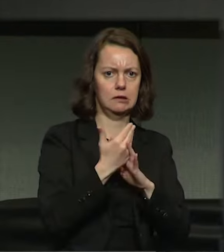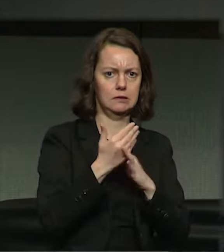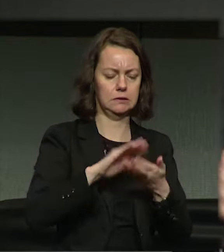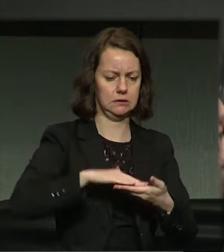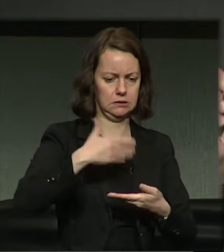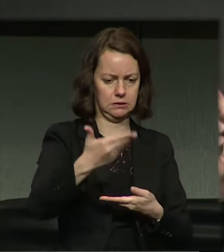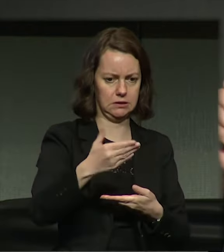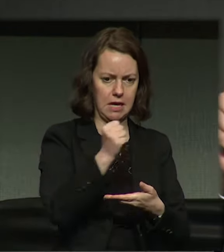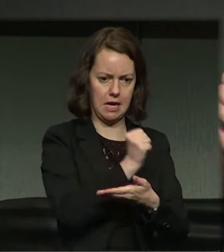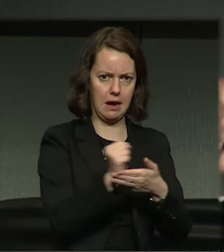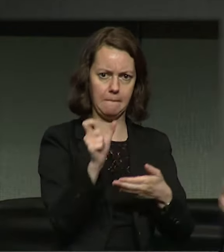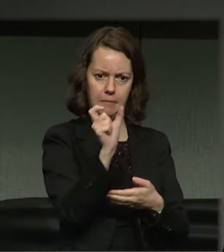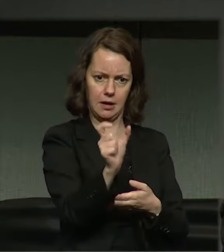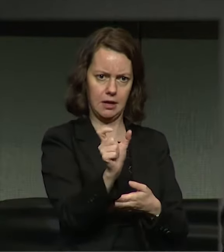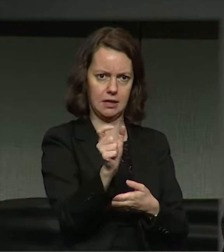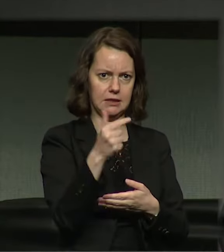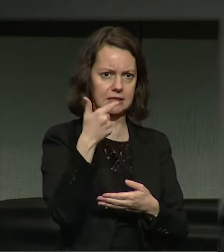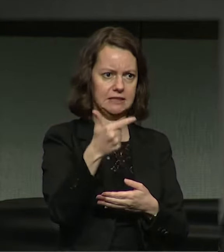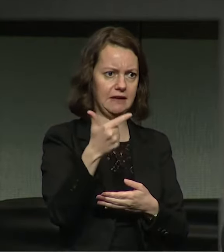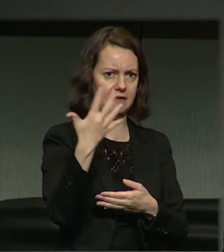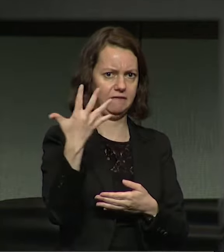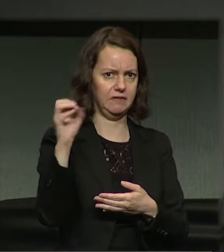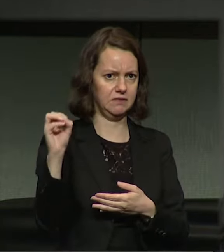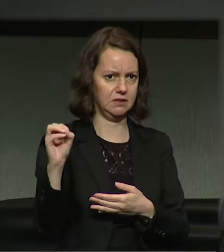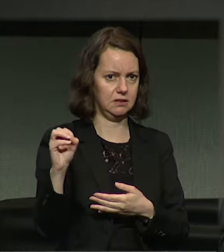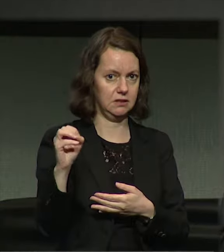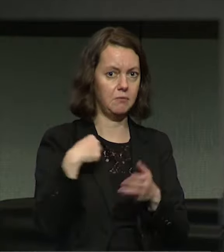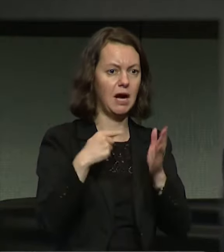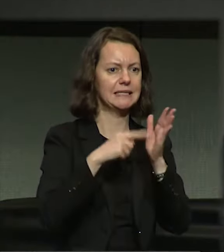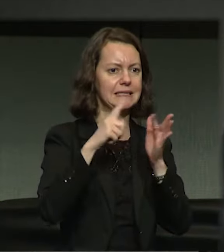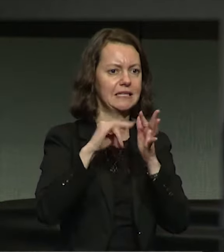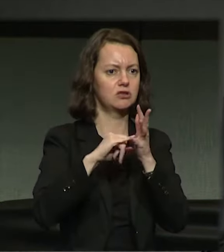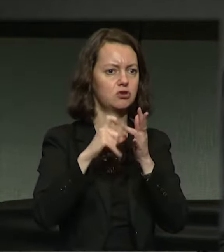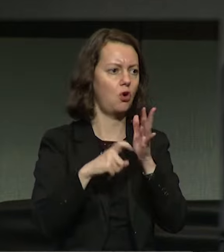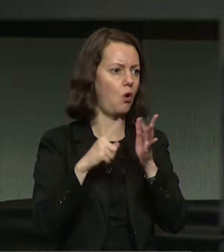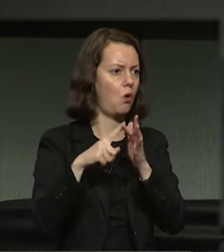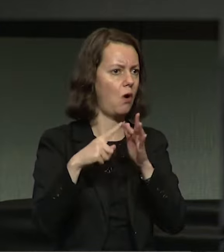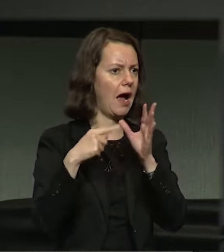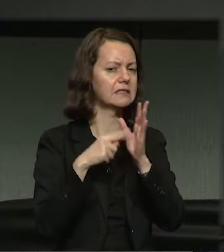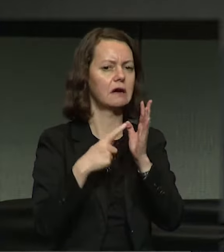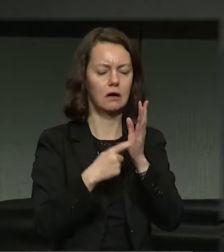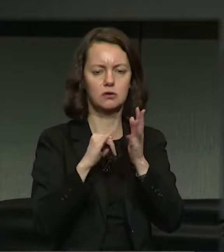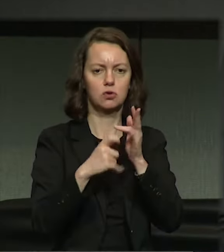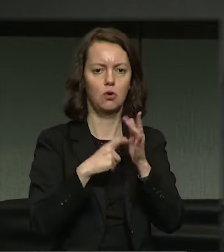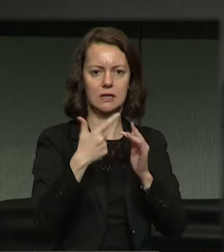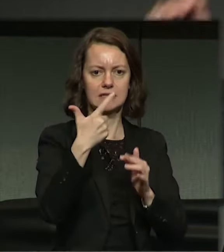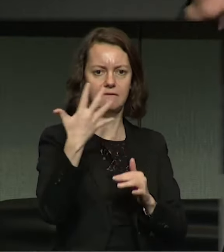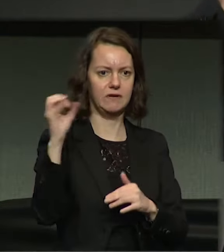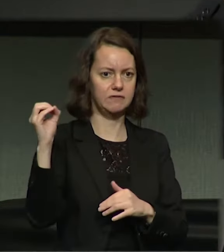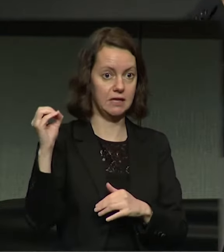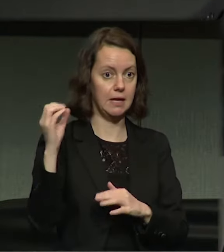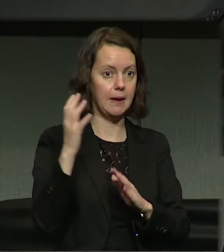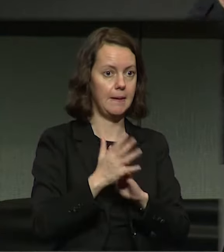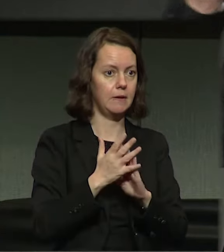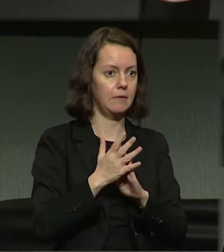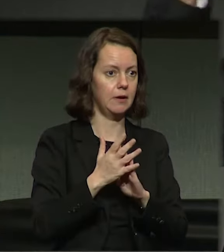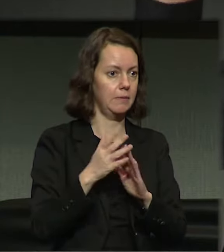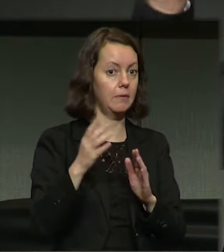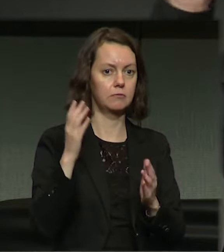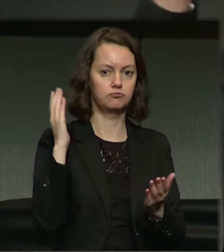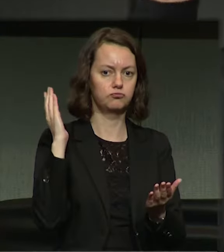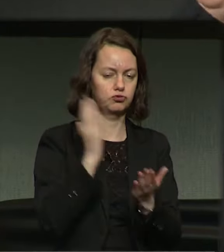and it had a number in it, and the number was 750. It was my TE score, or ATAR we call it these days, 750. And 750 was like